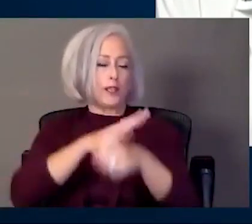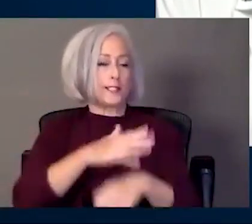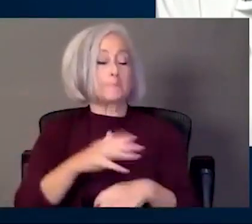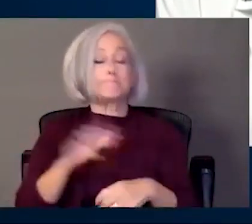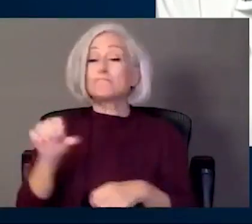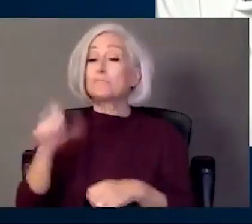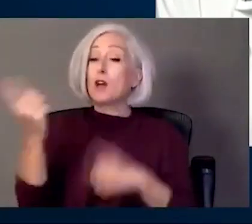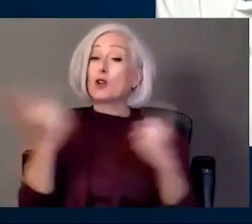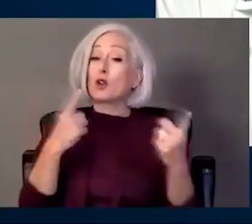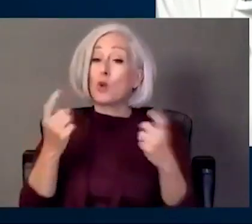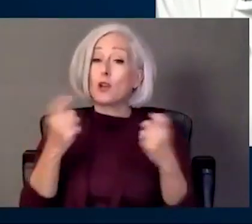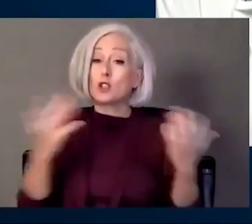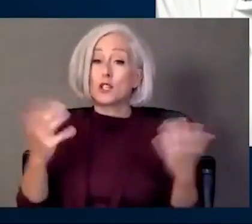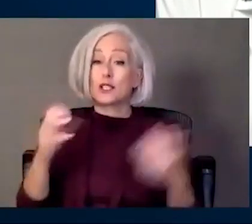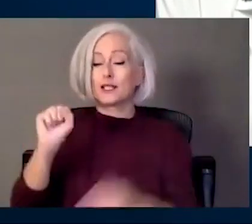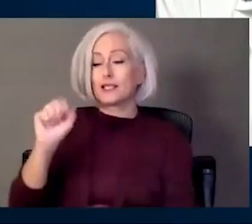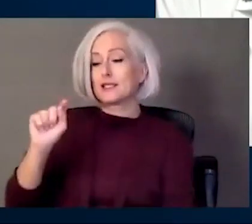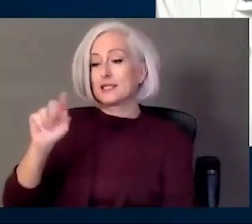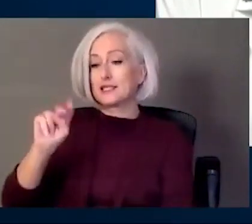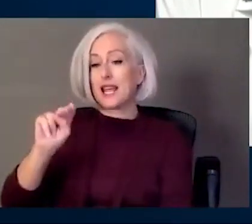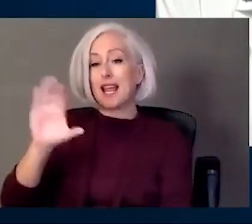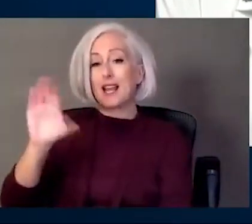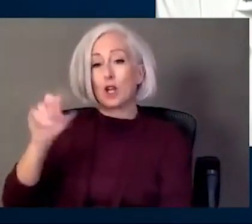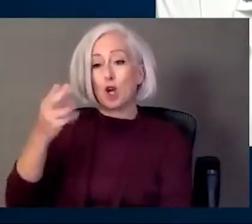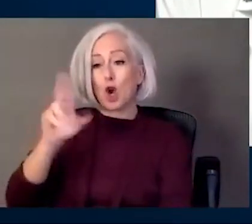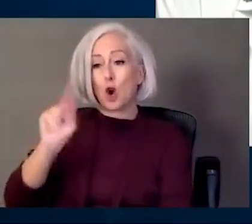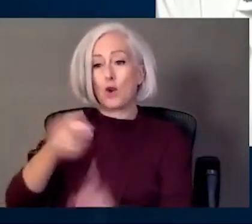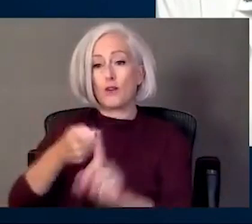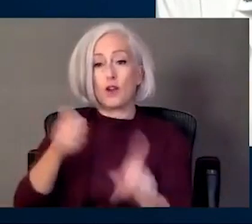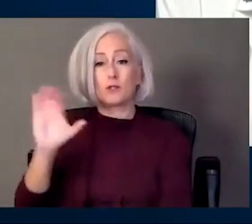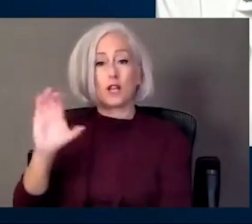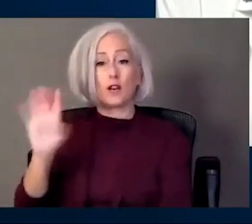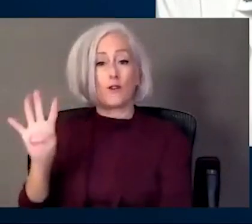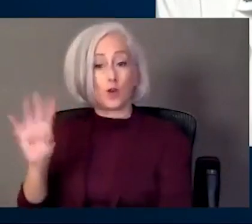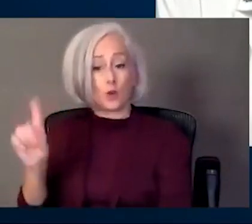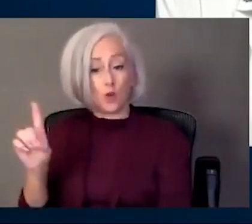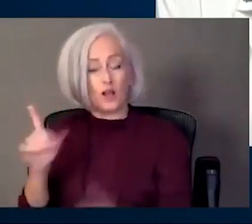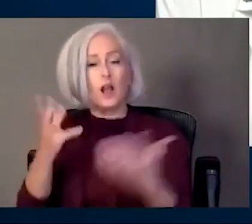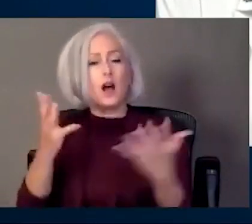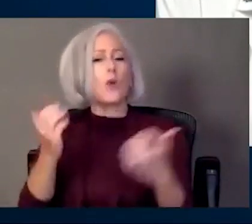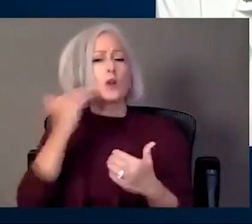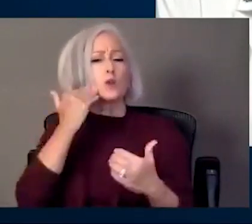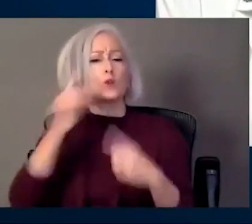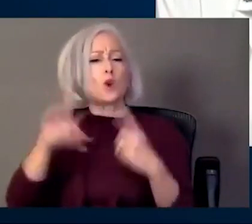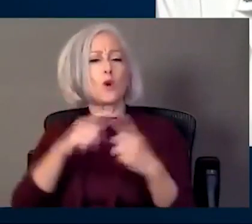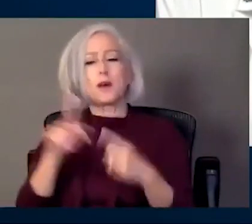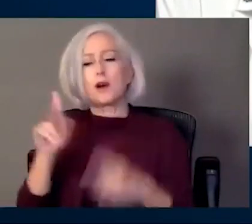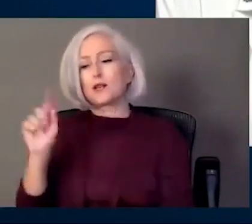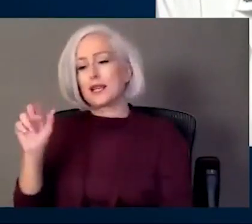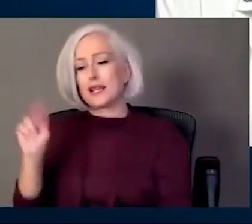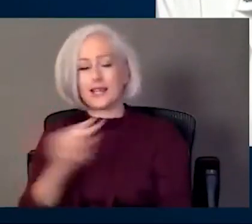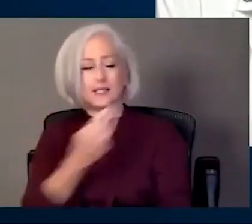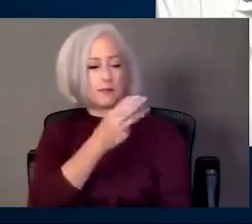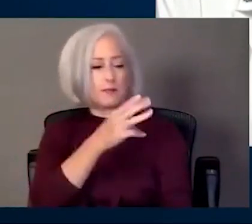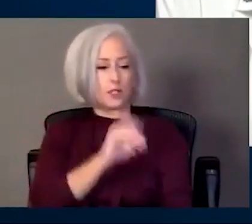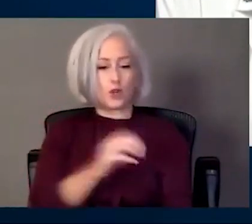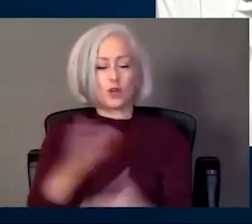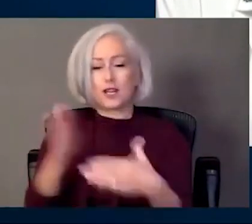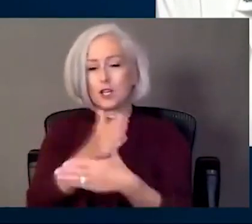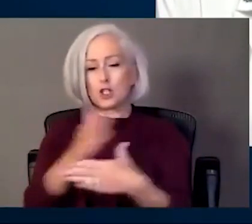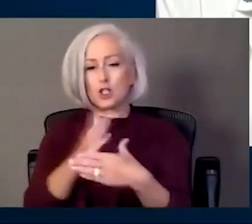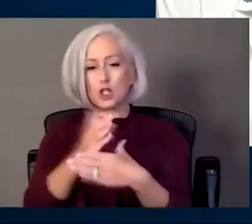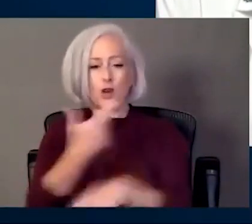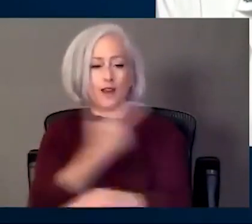Hi, it's Dan Cohen over at Channel 41. I wanted to ask about Kansas and Missouri sharing vaccination data. I'm wondering if you've